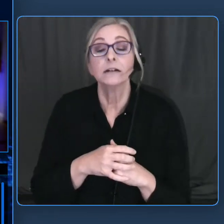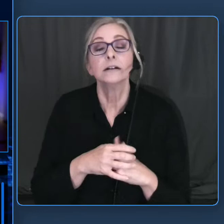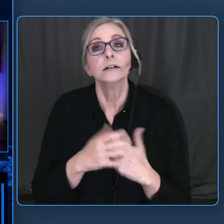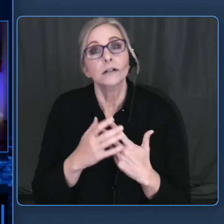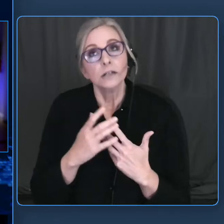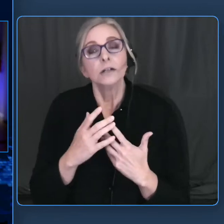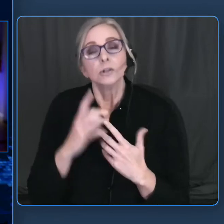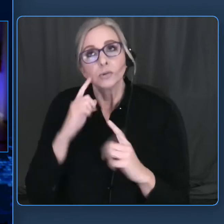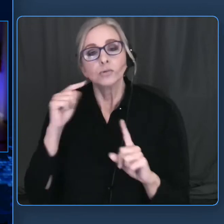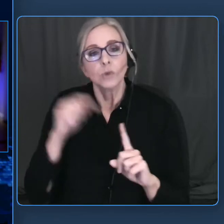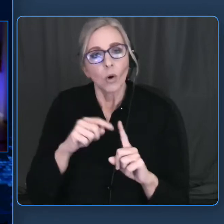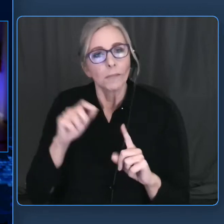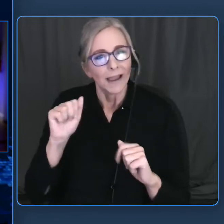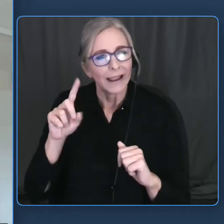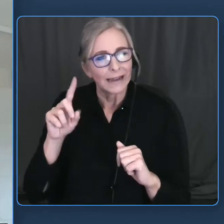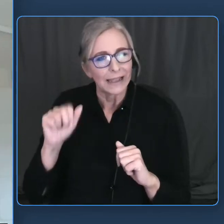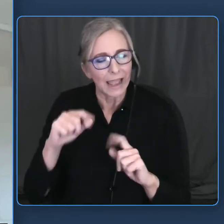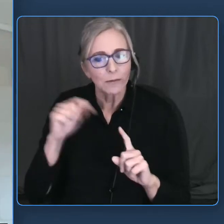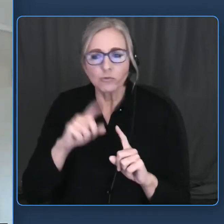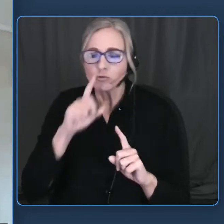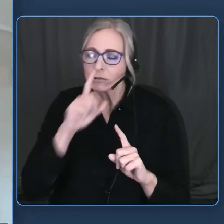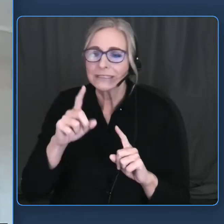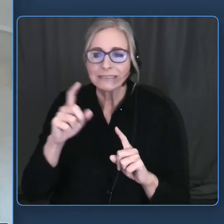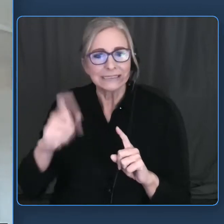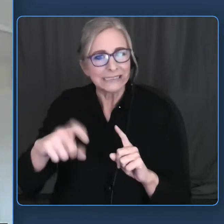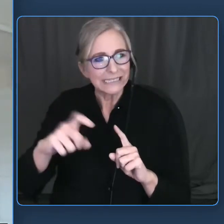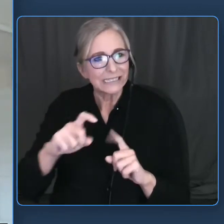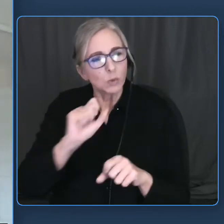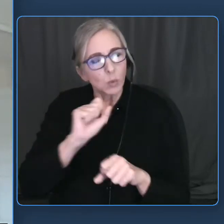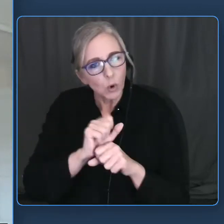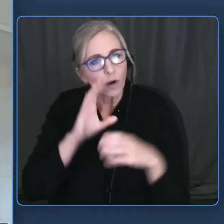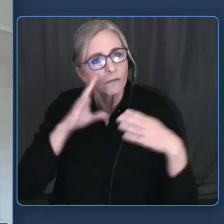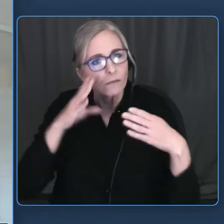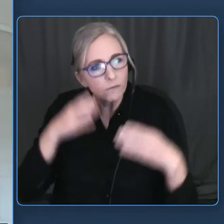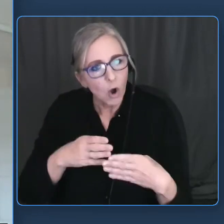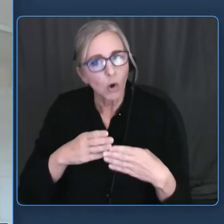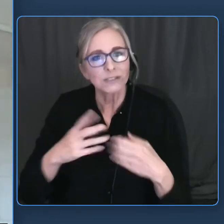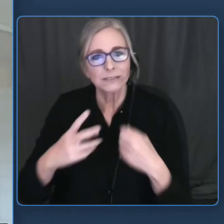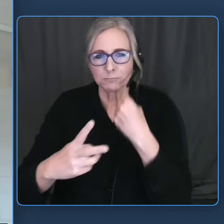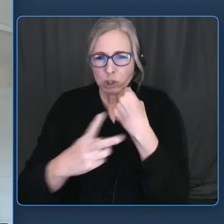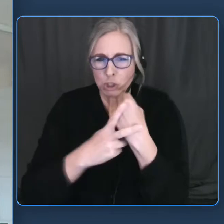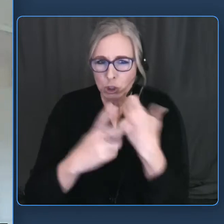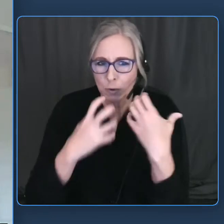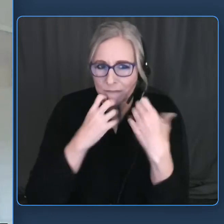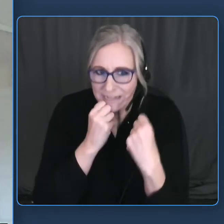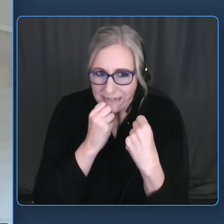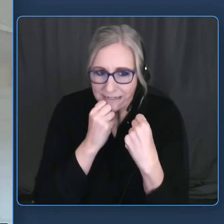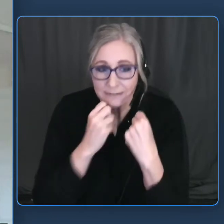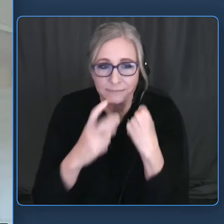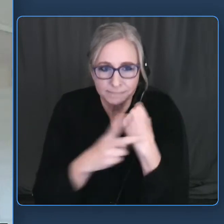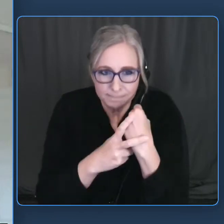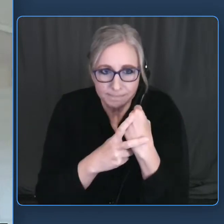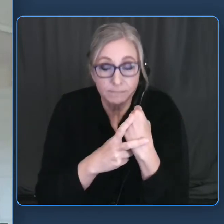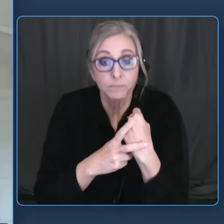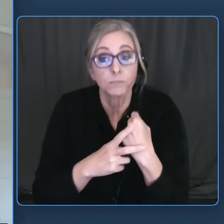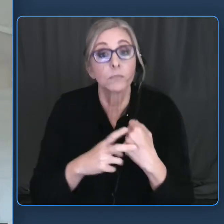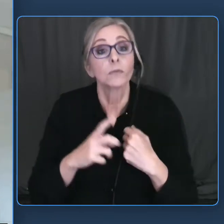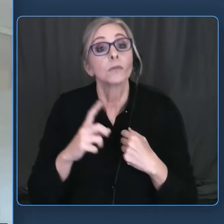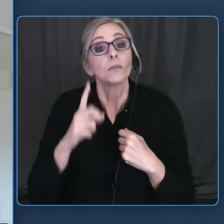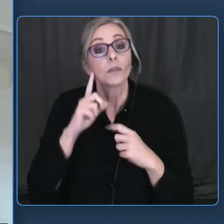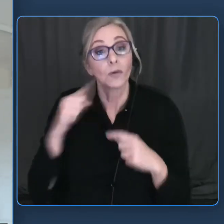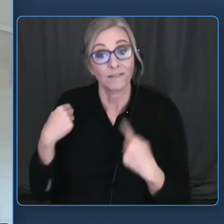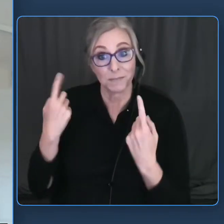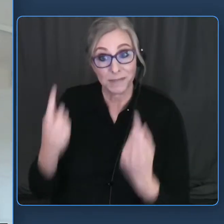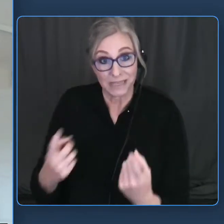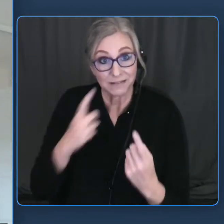thing I have to say about this is we really need to work on preserving it, because there have